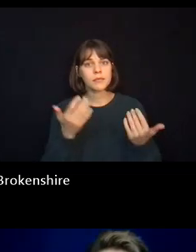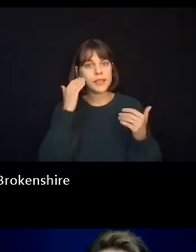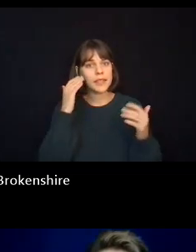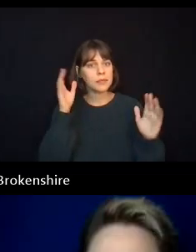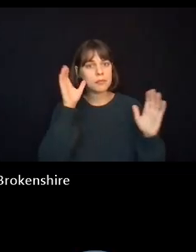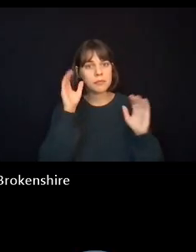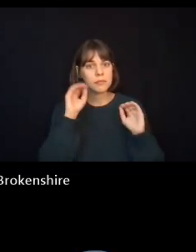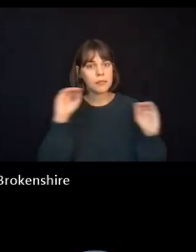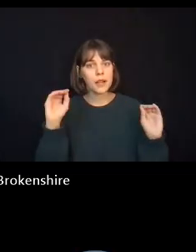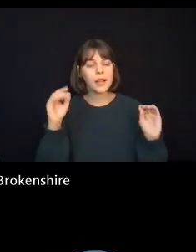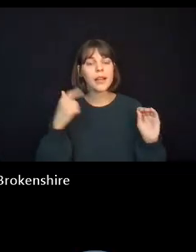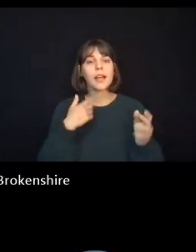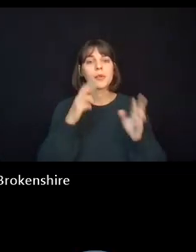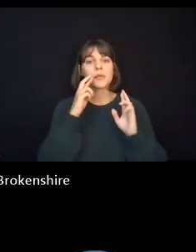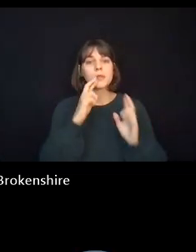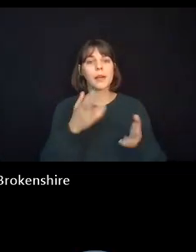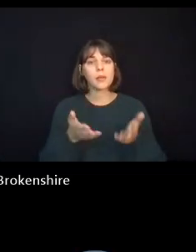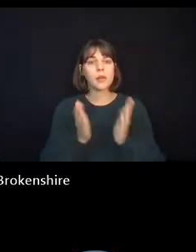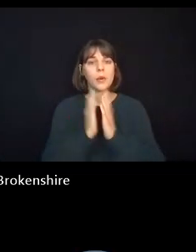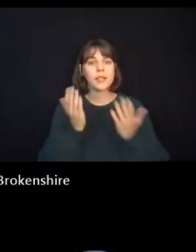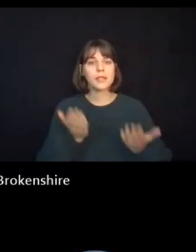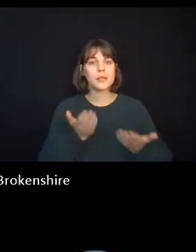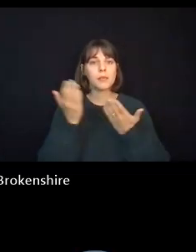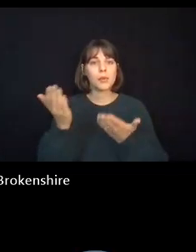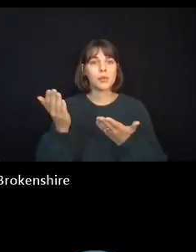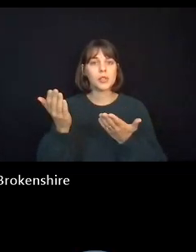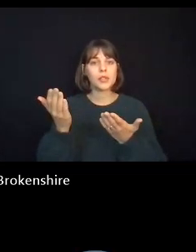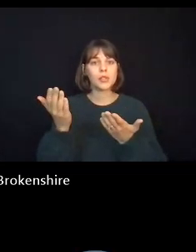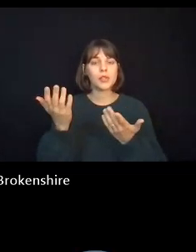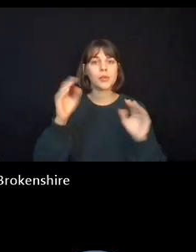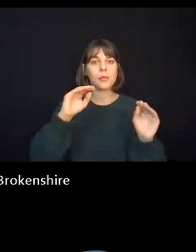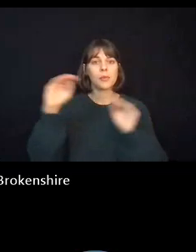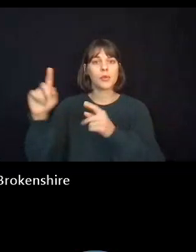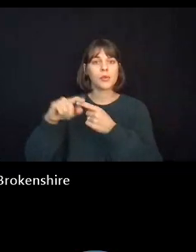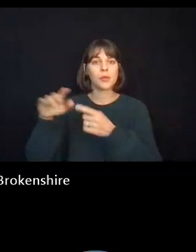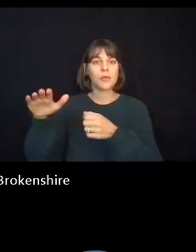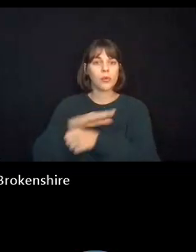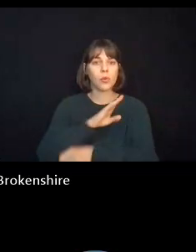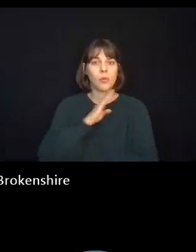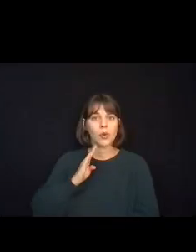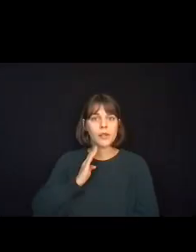Hearing none, I respectfully request to have a motion to move this to the full board.